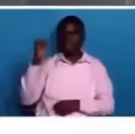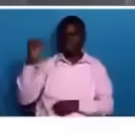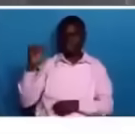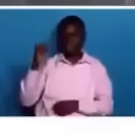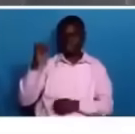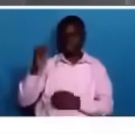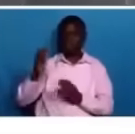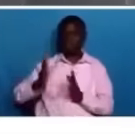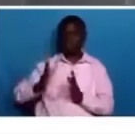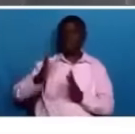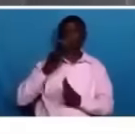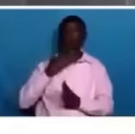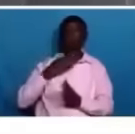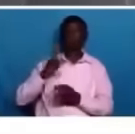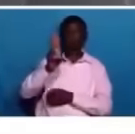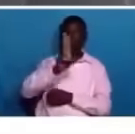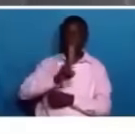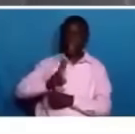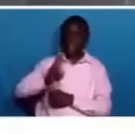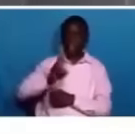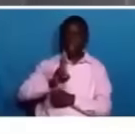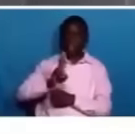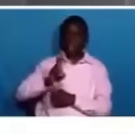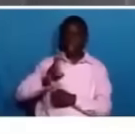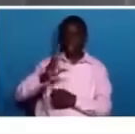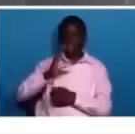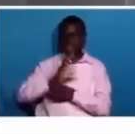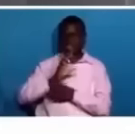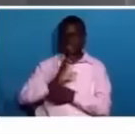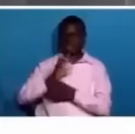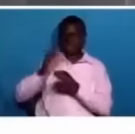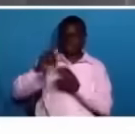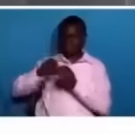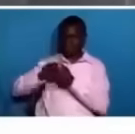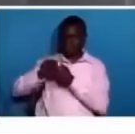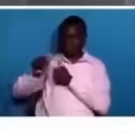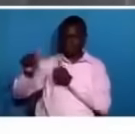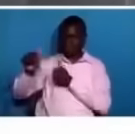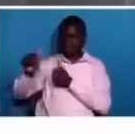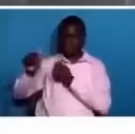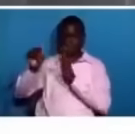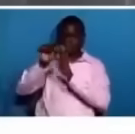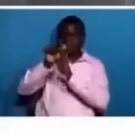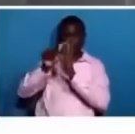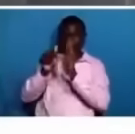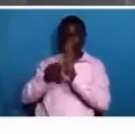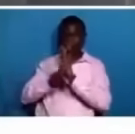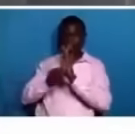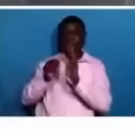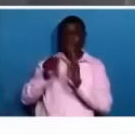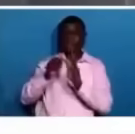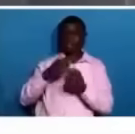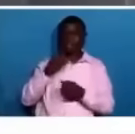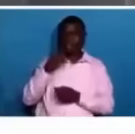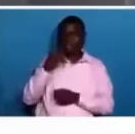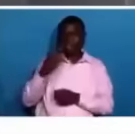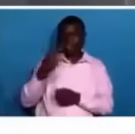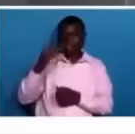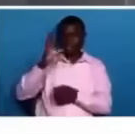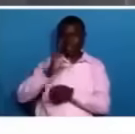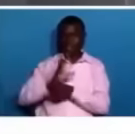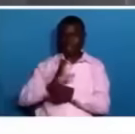use the church to propagate their agenda, they say church and politics is